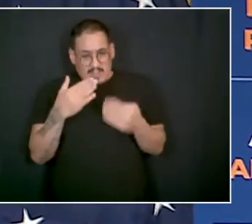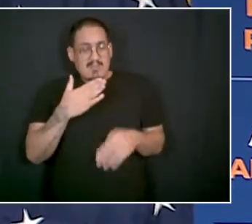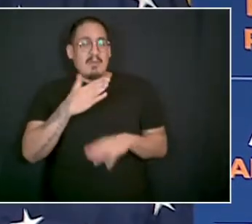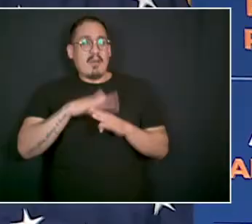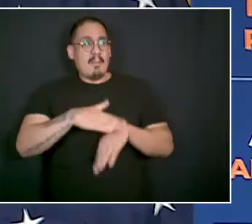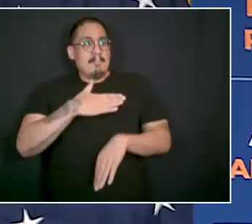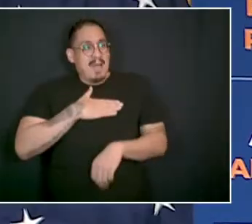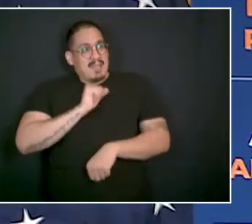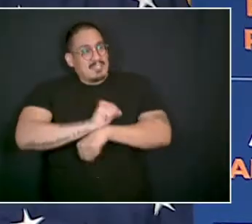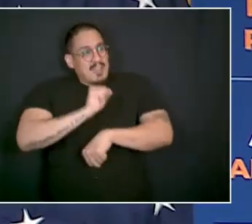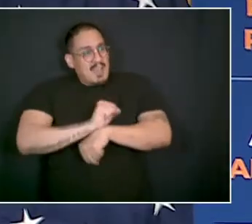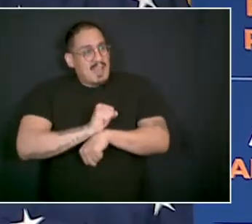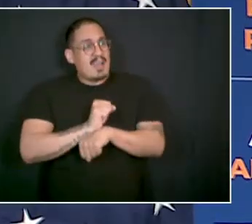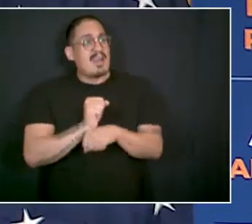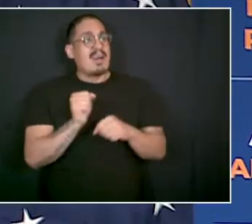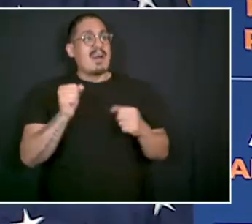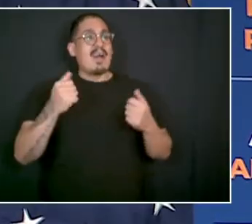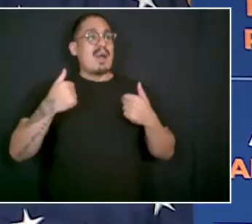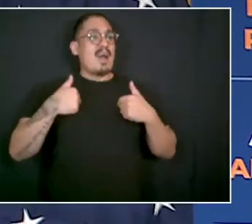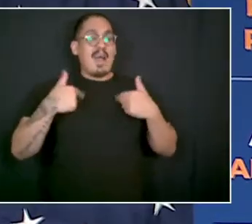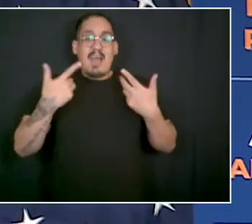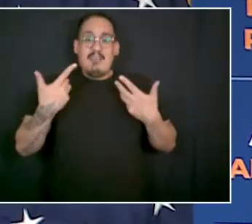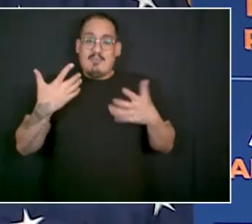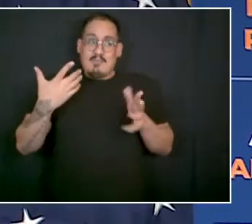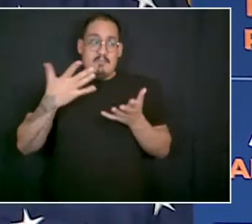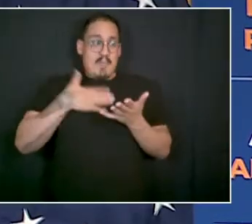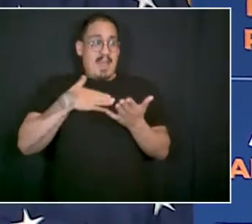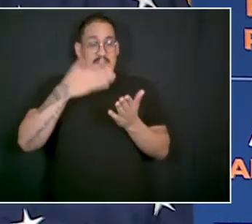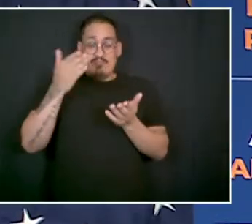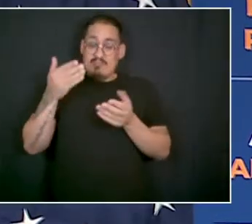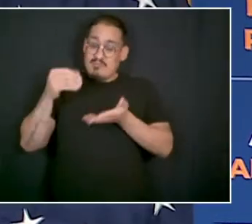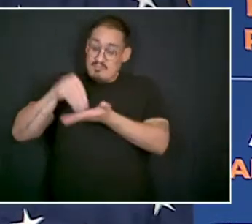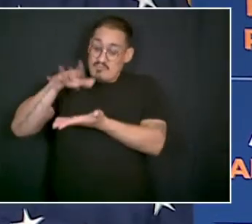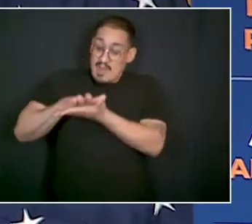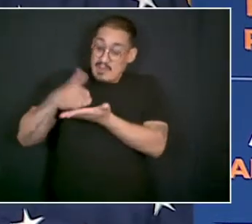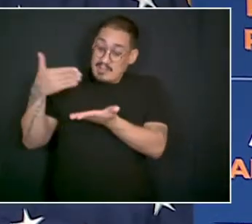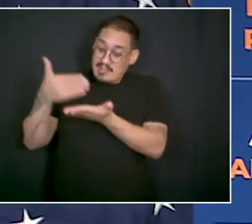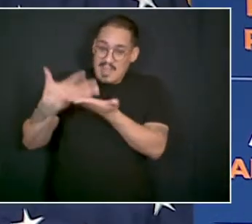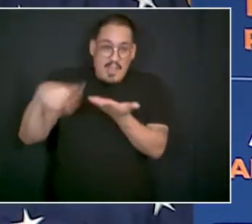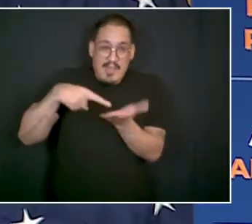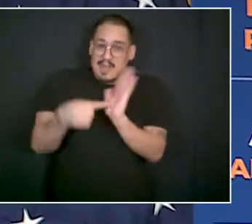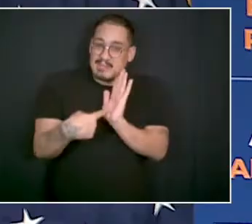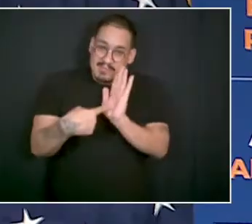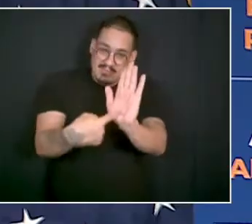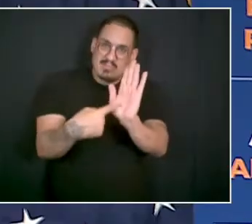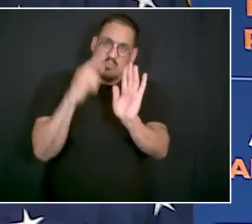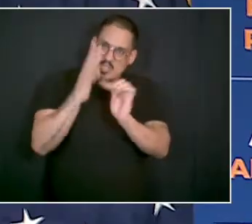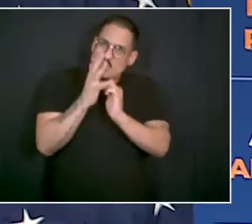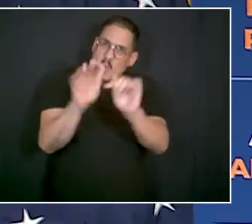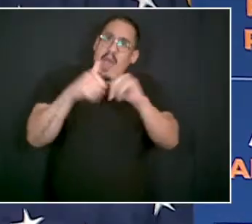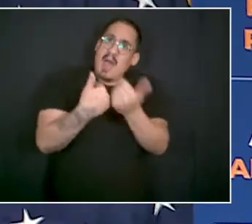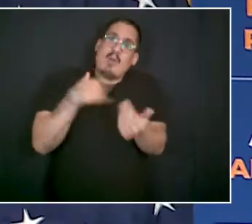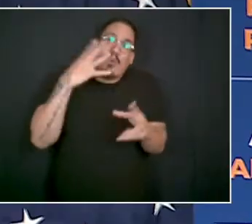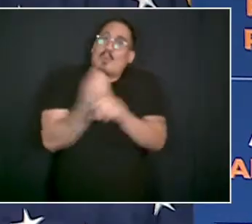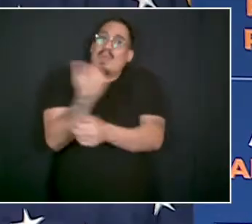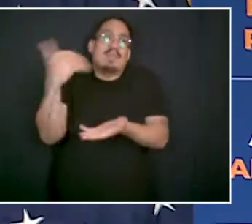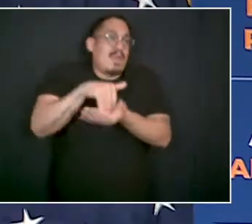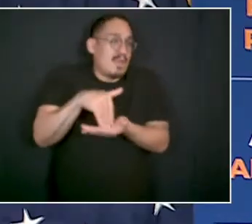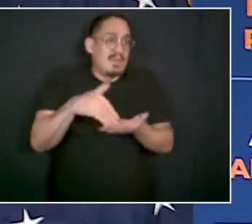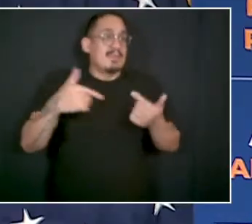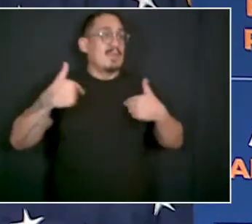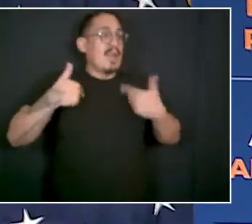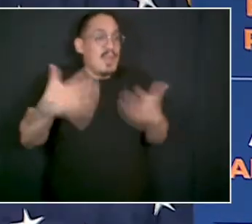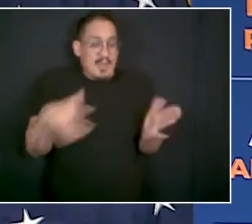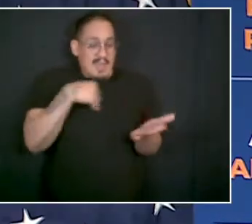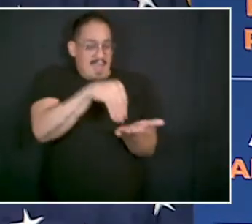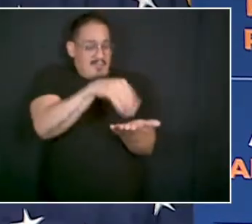of how I brought this city back. That's a whole different scenario. I didn't have a record to run under. I have a record to run